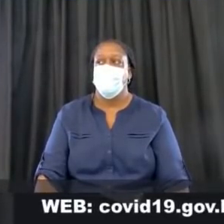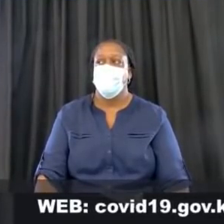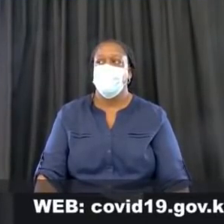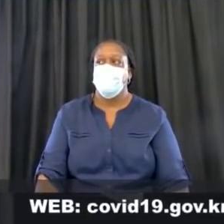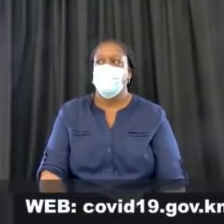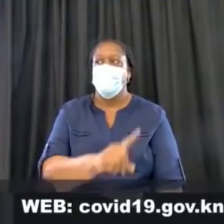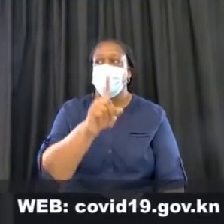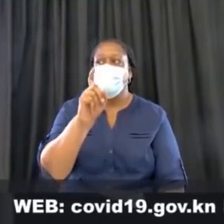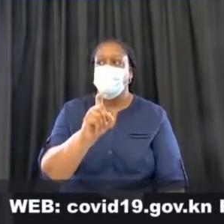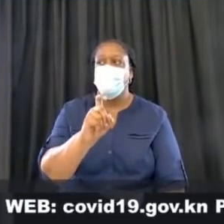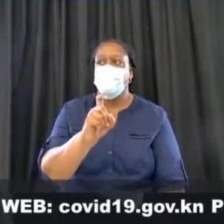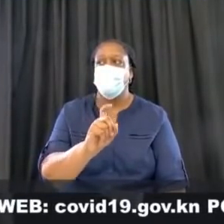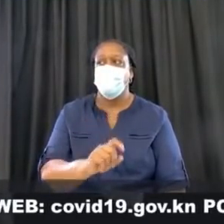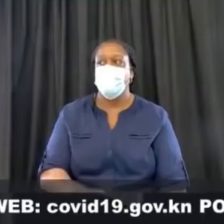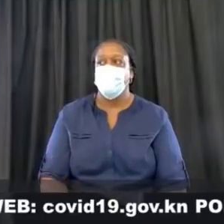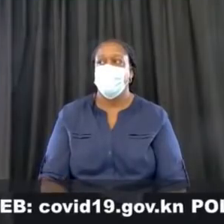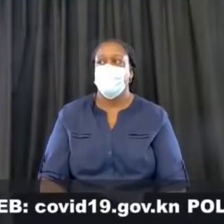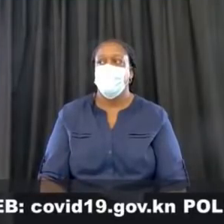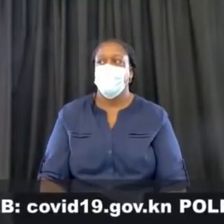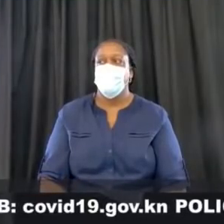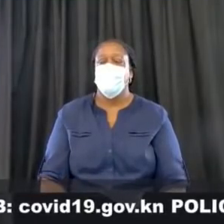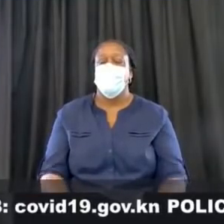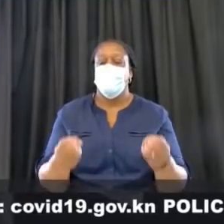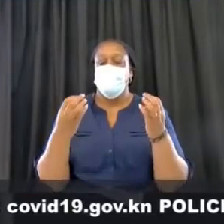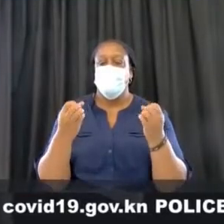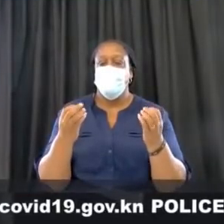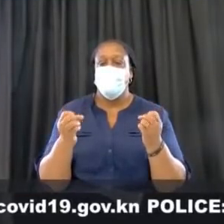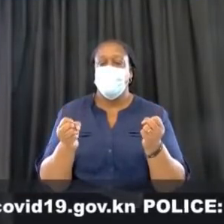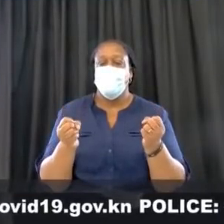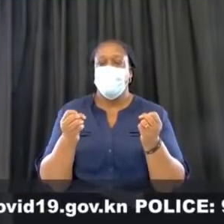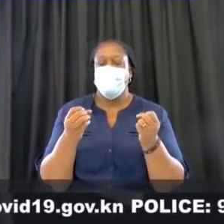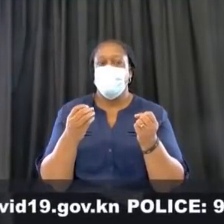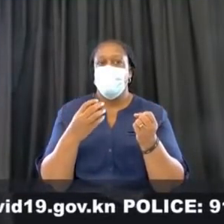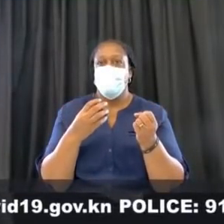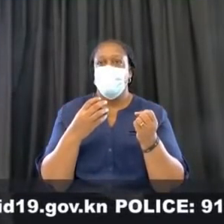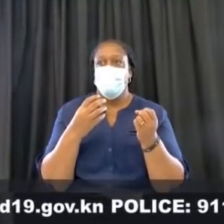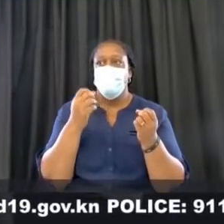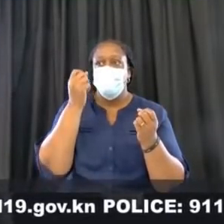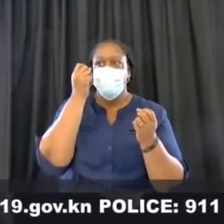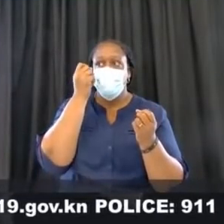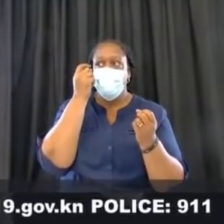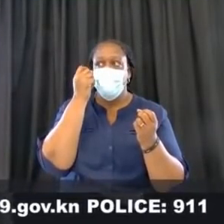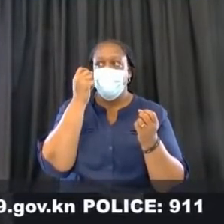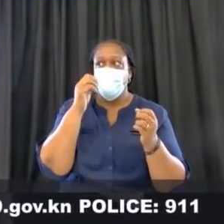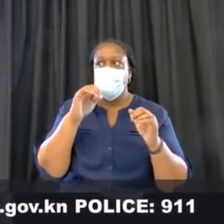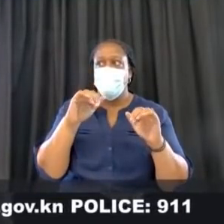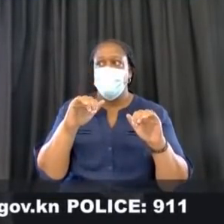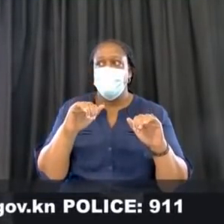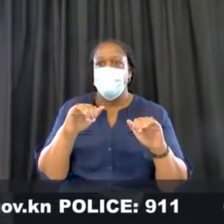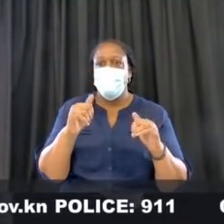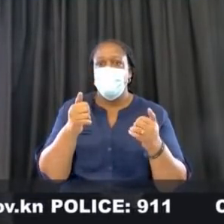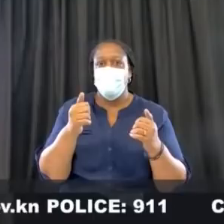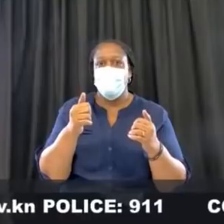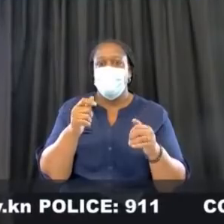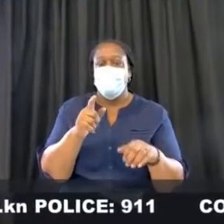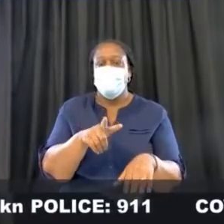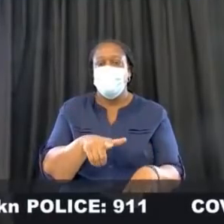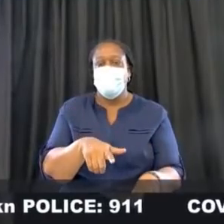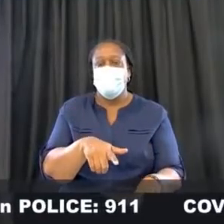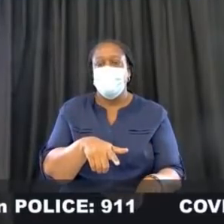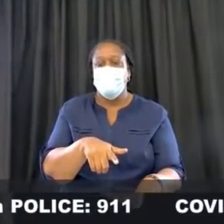the question is, there is growing concerns about the tardiness in the publishing of the dashboards with